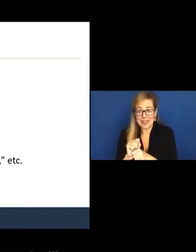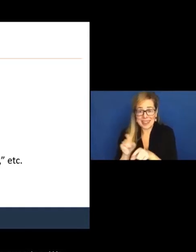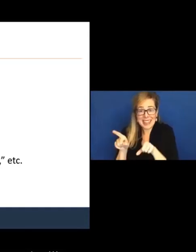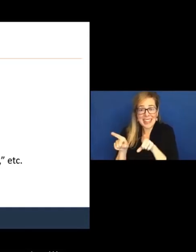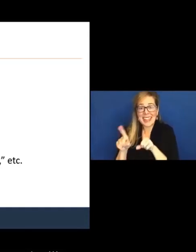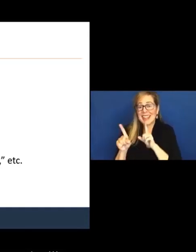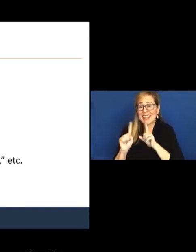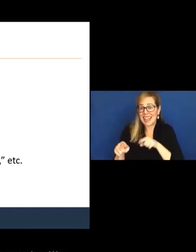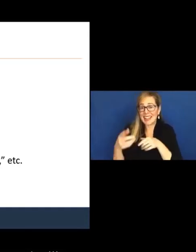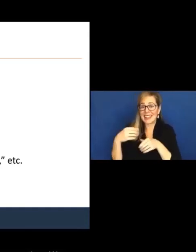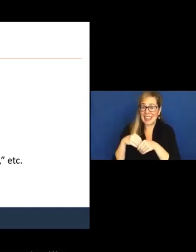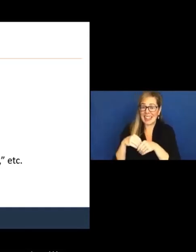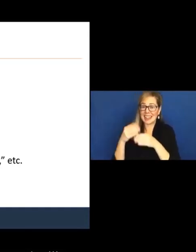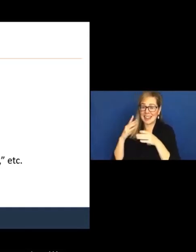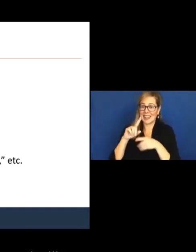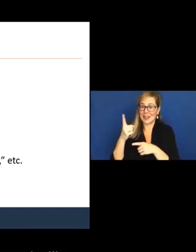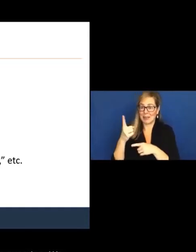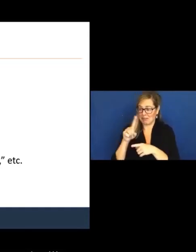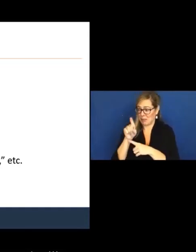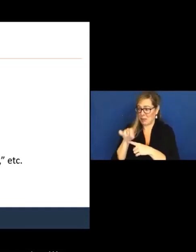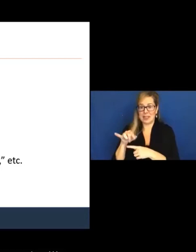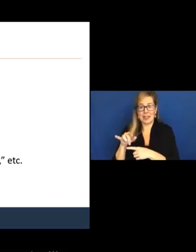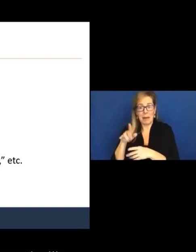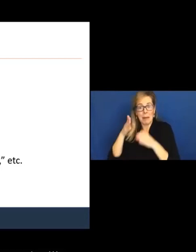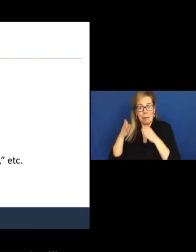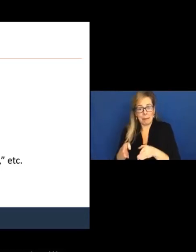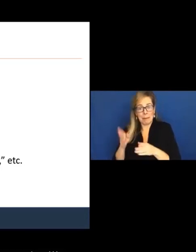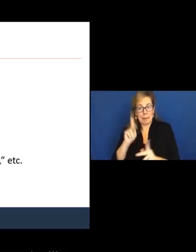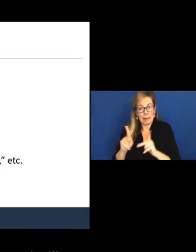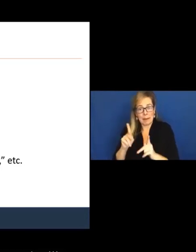We call them people without disabilities.